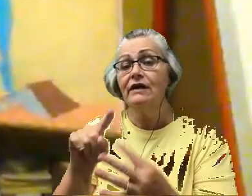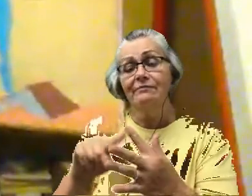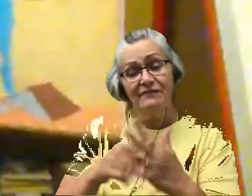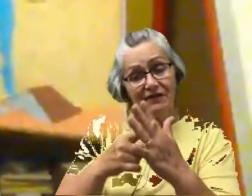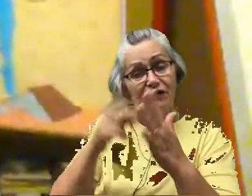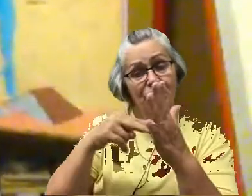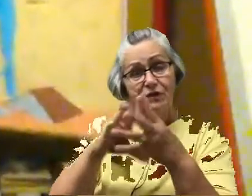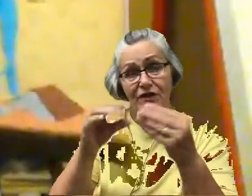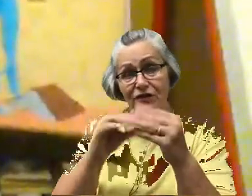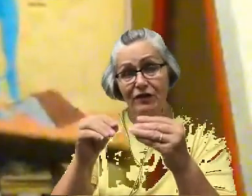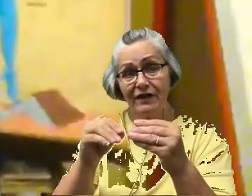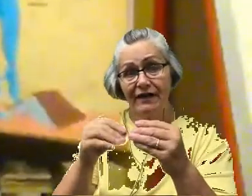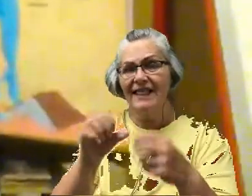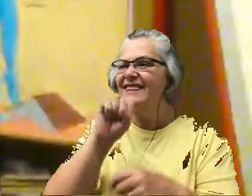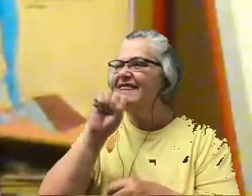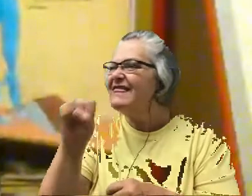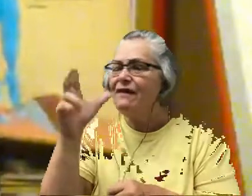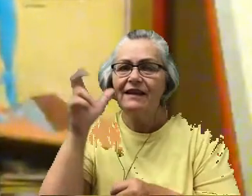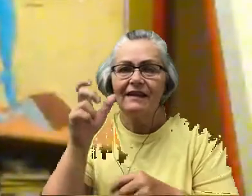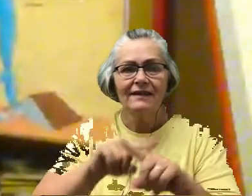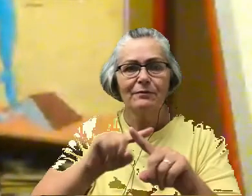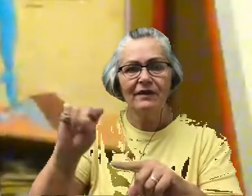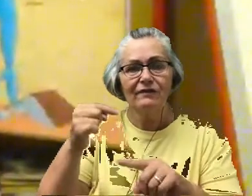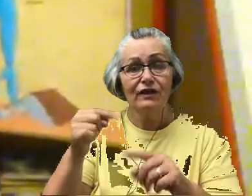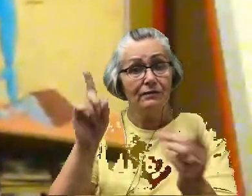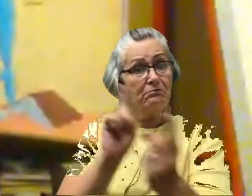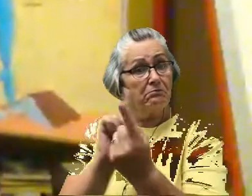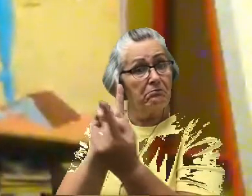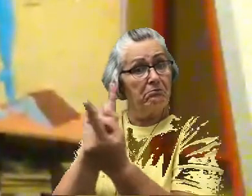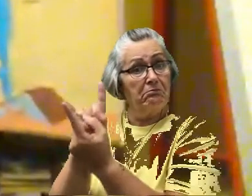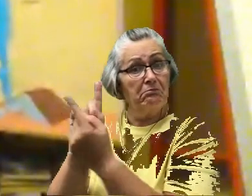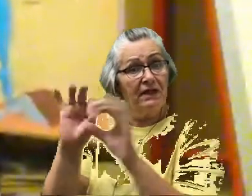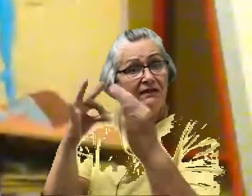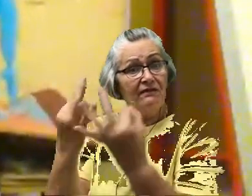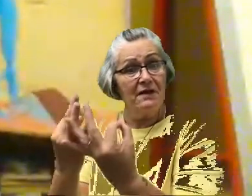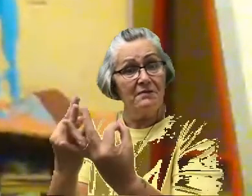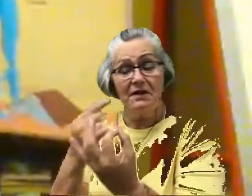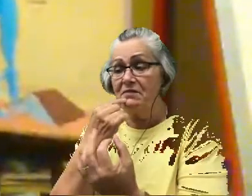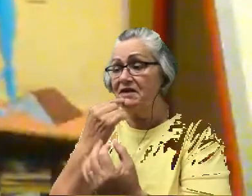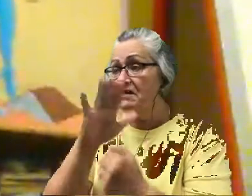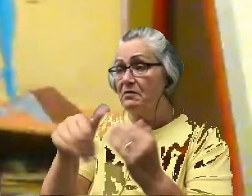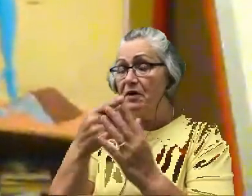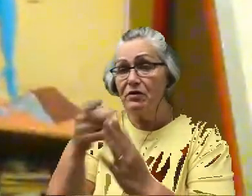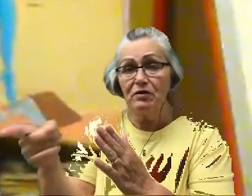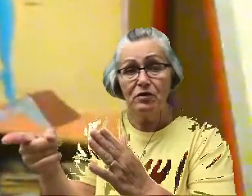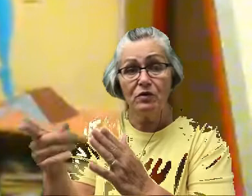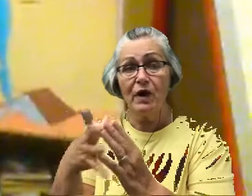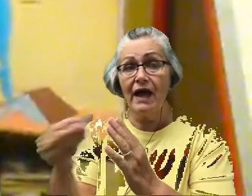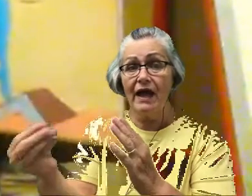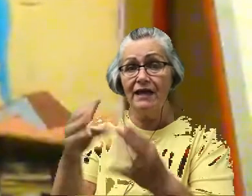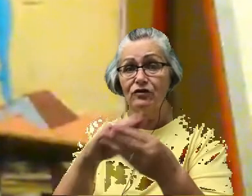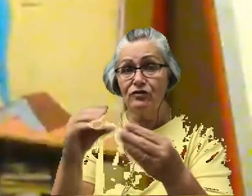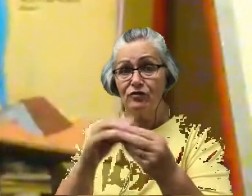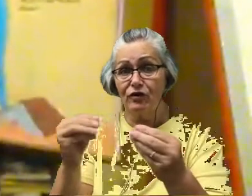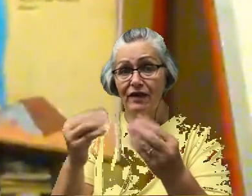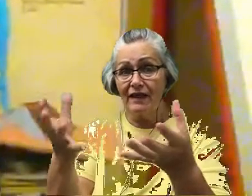story. Love to listen. But first, meet the family. Been telling them all about you and your stories. Love to join